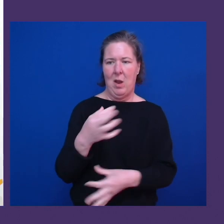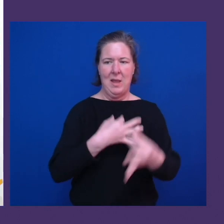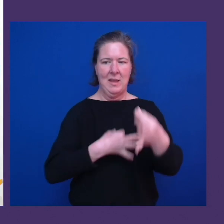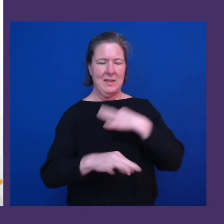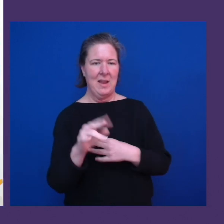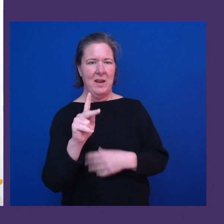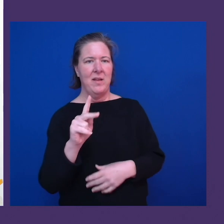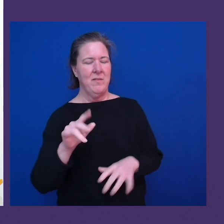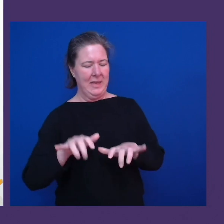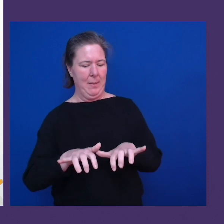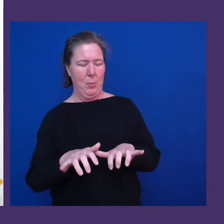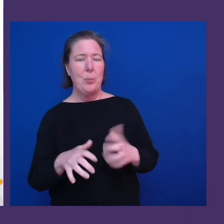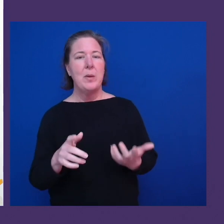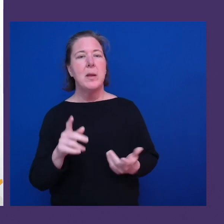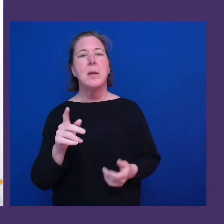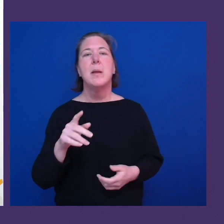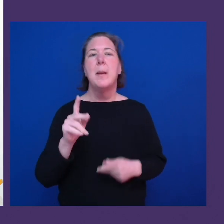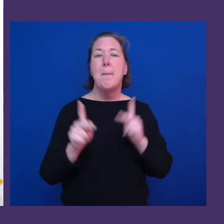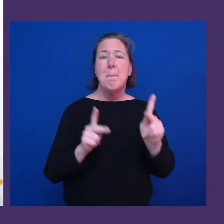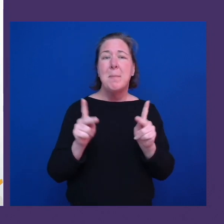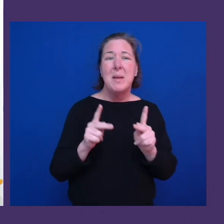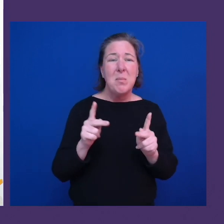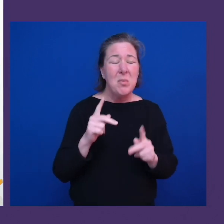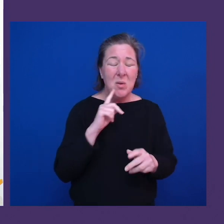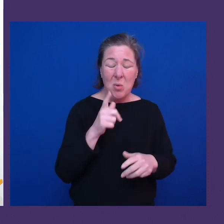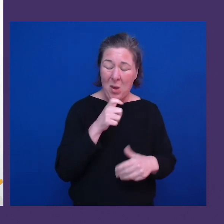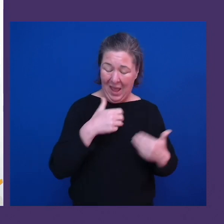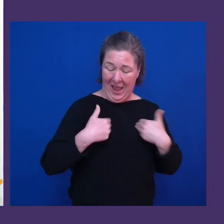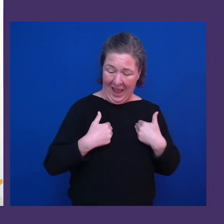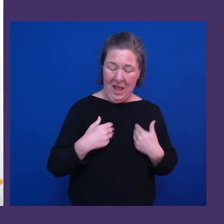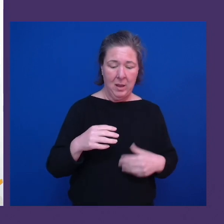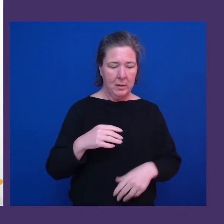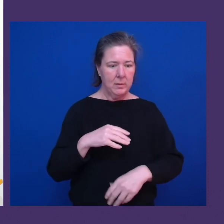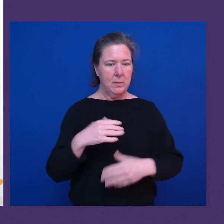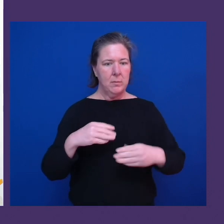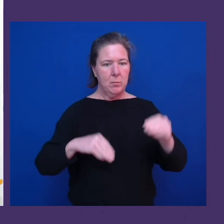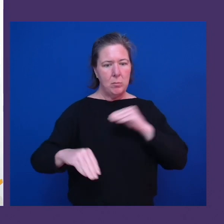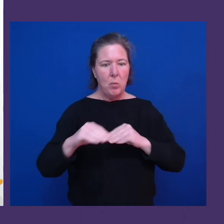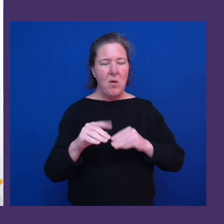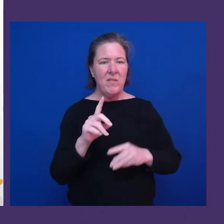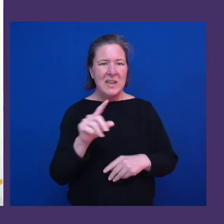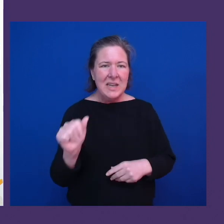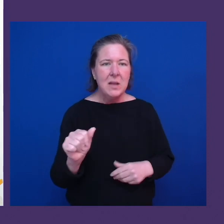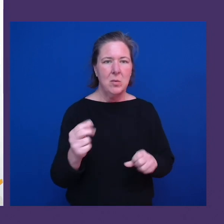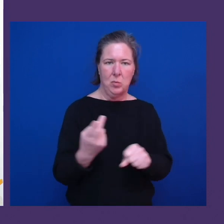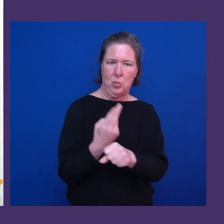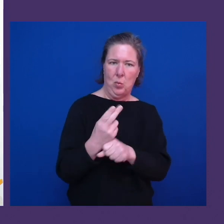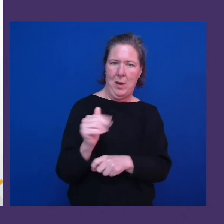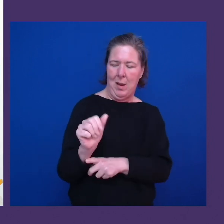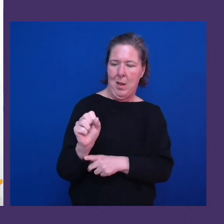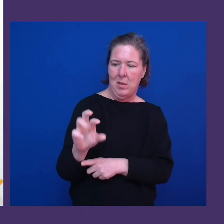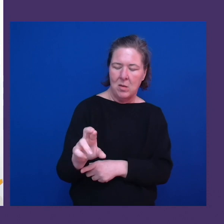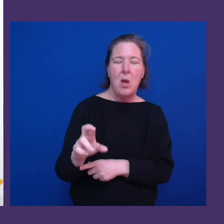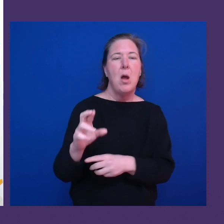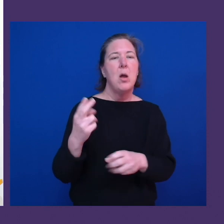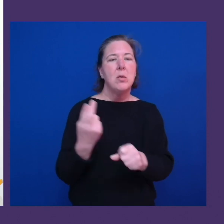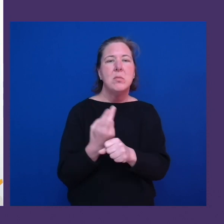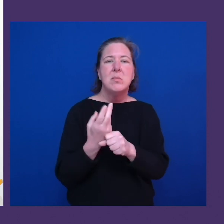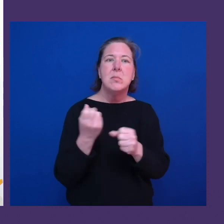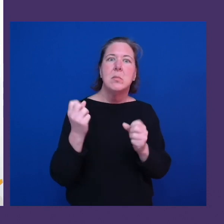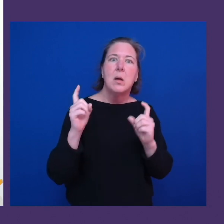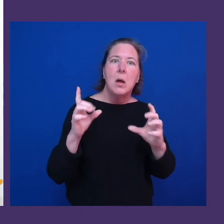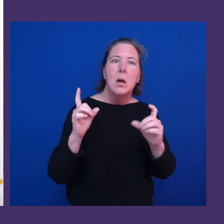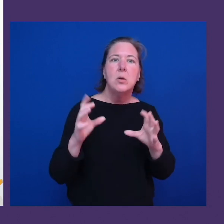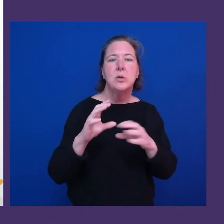of decades, people with motor disabilities were the most influential users of ASR, spending hundreds of hours training personalized ASR